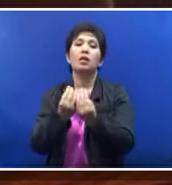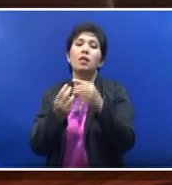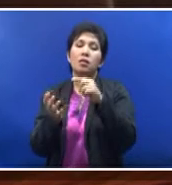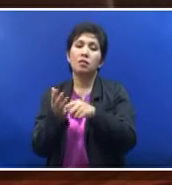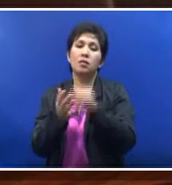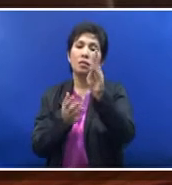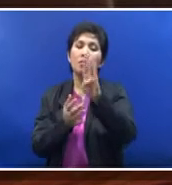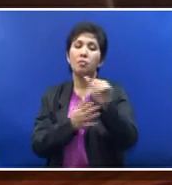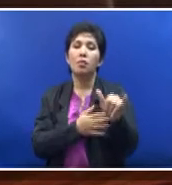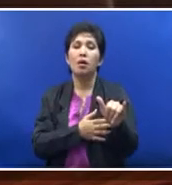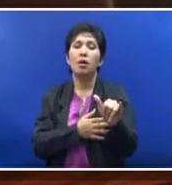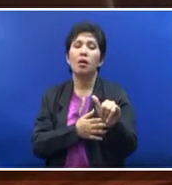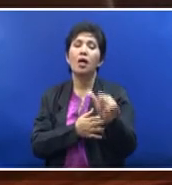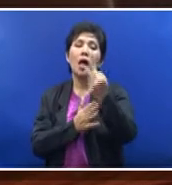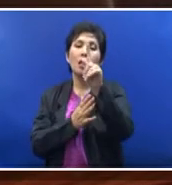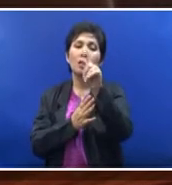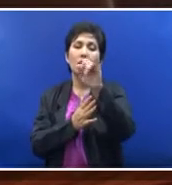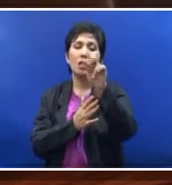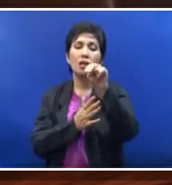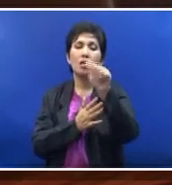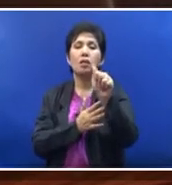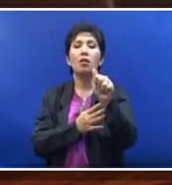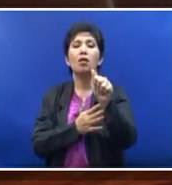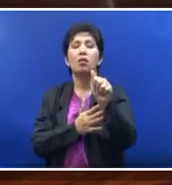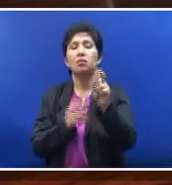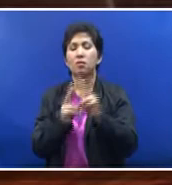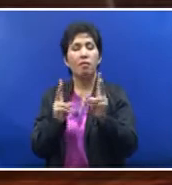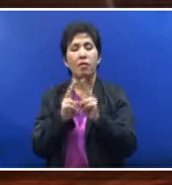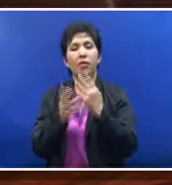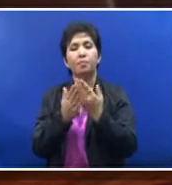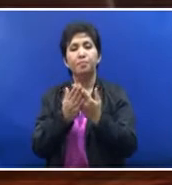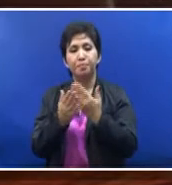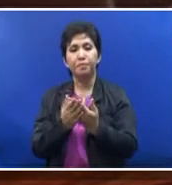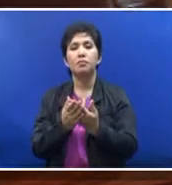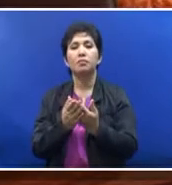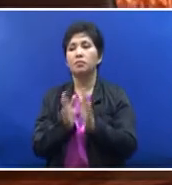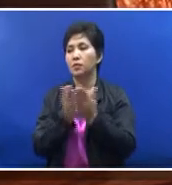by Algina F. Hunt. Okay, this is a very famous book. Okay.